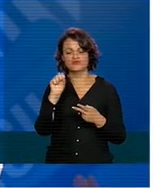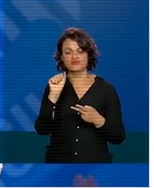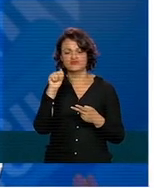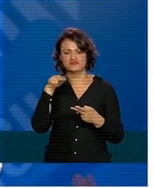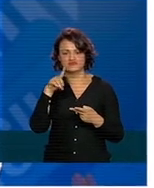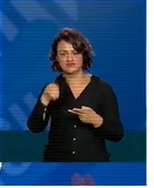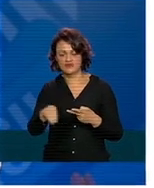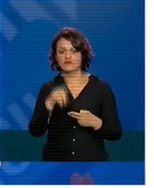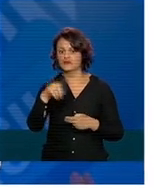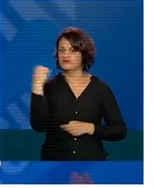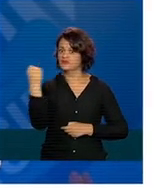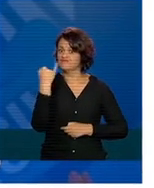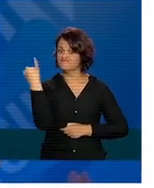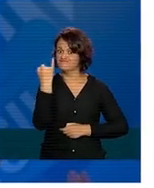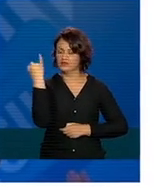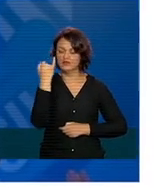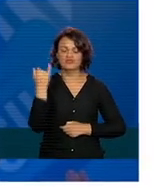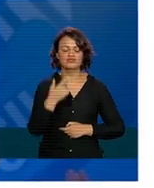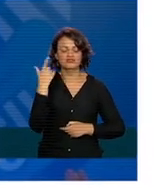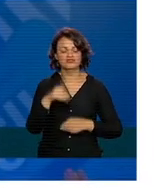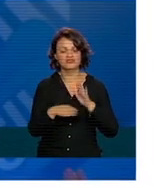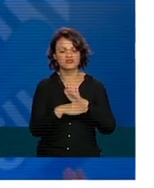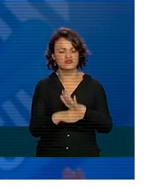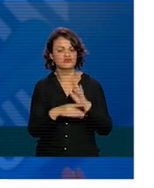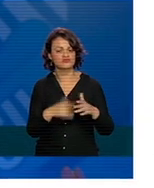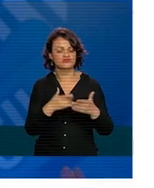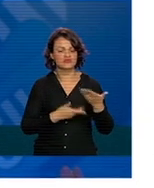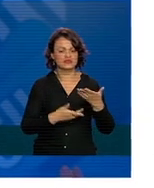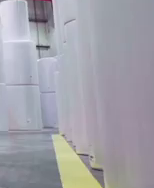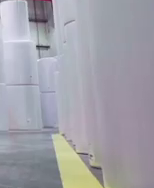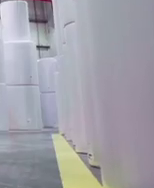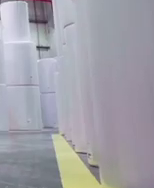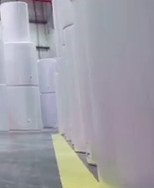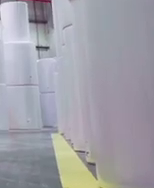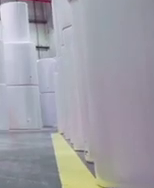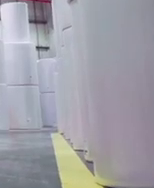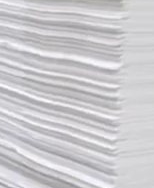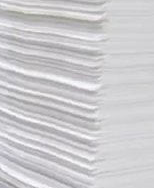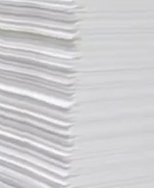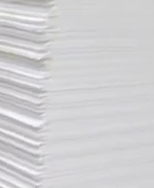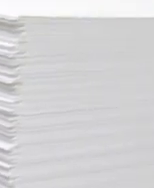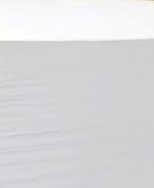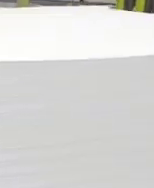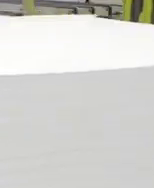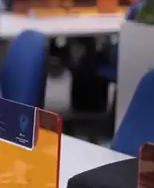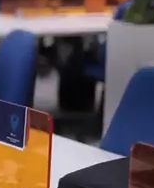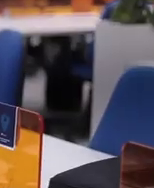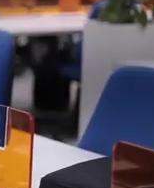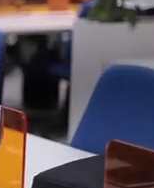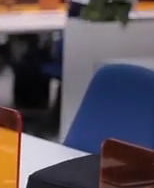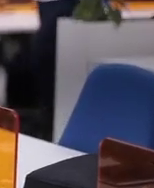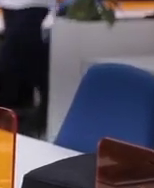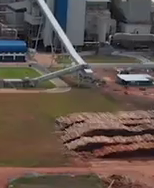foi fundamental, inclusive em adiantamento de recursos, em antecipação de recursos. During this period, the essential nature of our business became